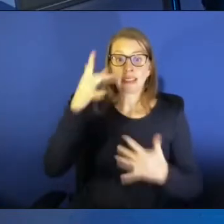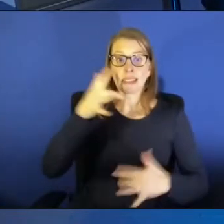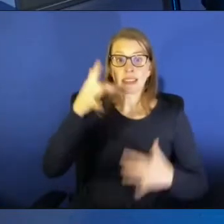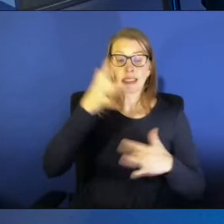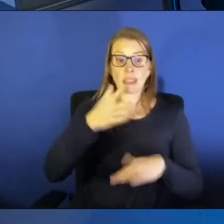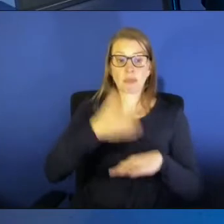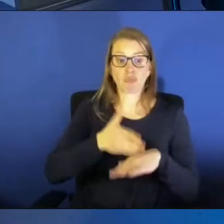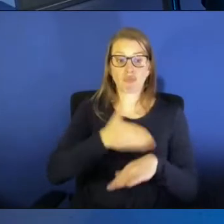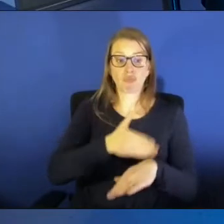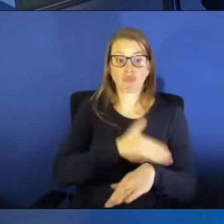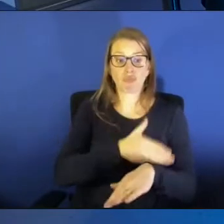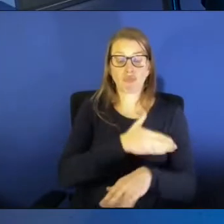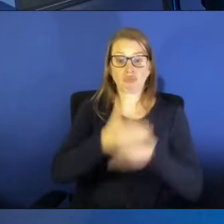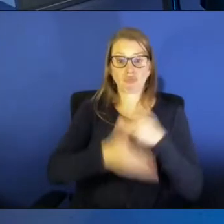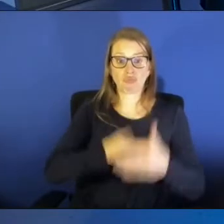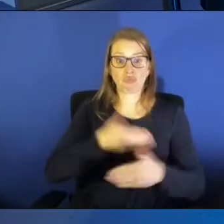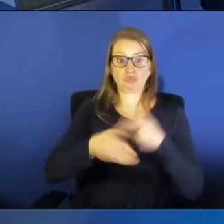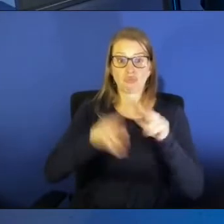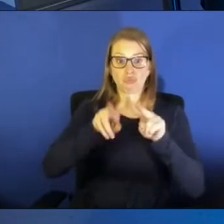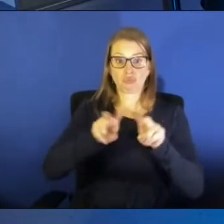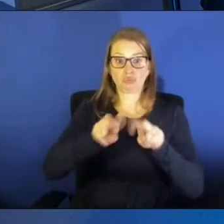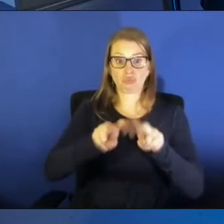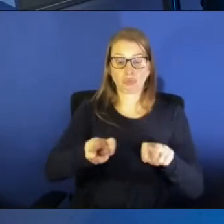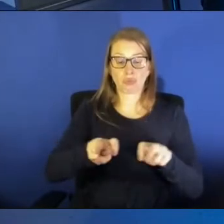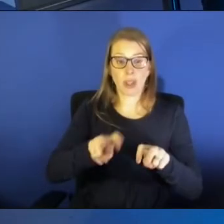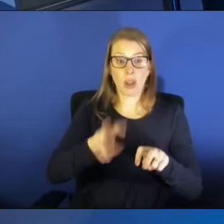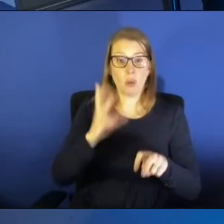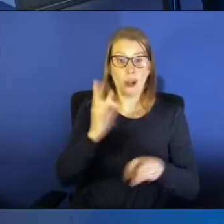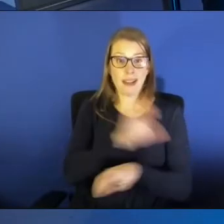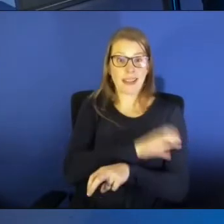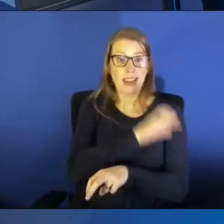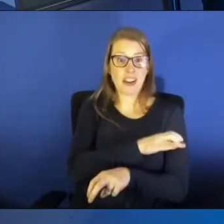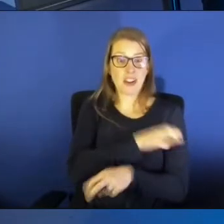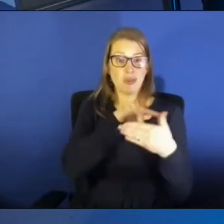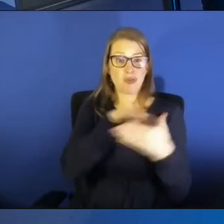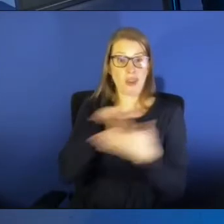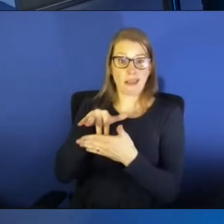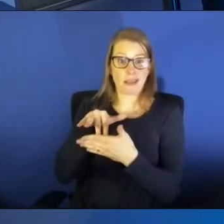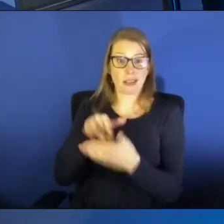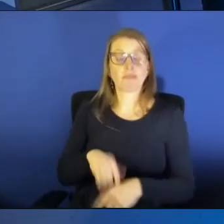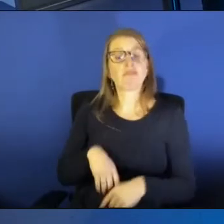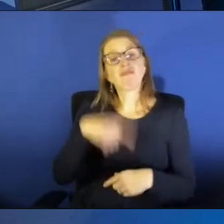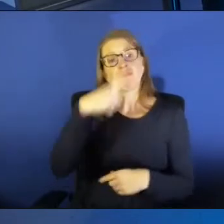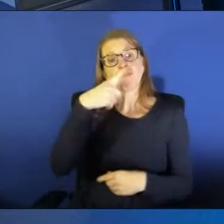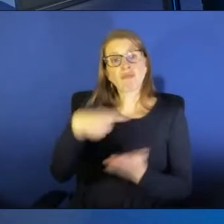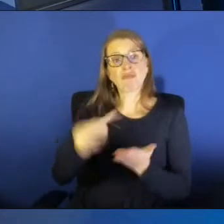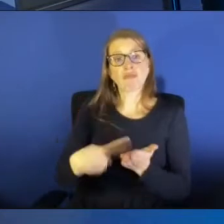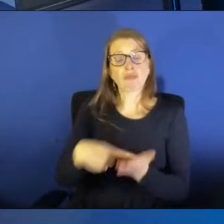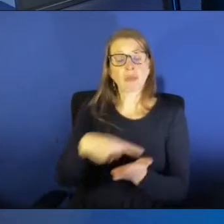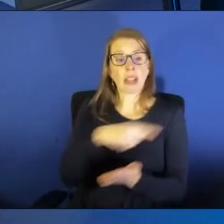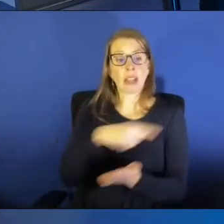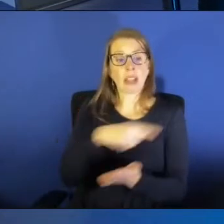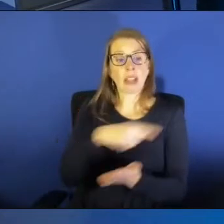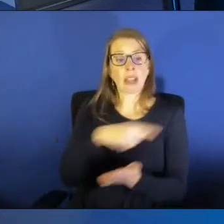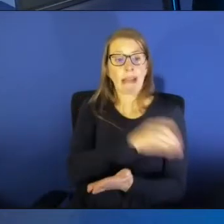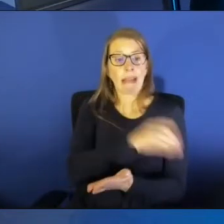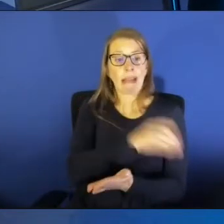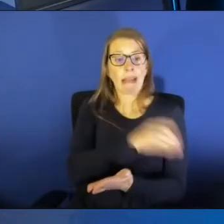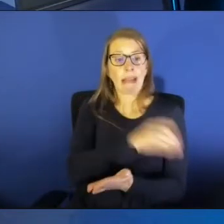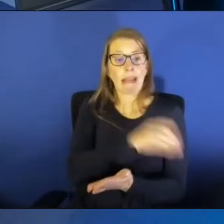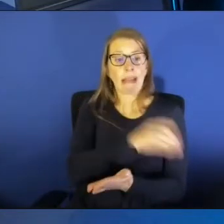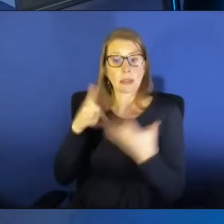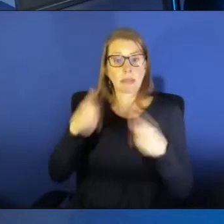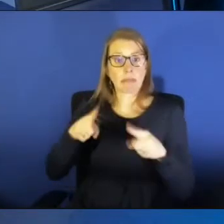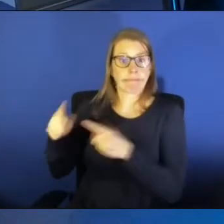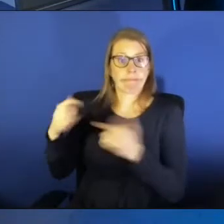clinical research. Let's talk a little bit about some of the clinical trials that are now underway, one of